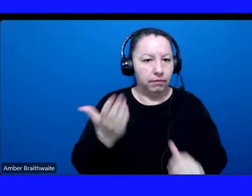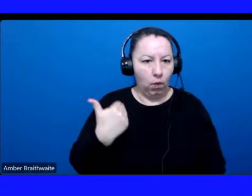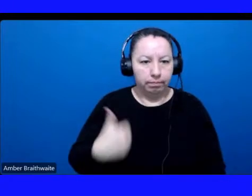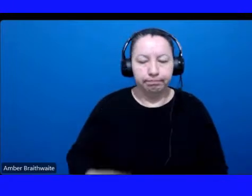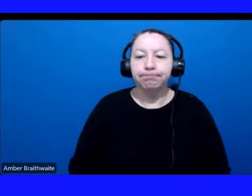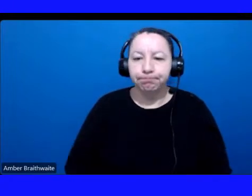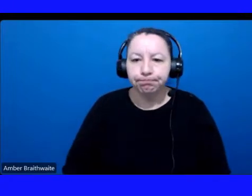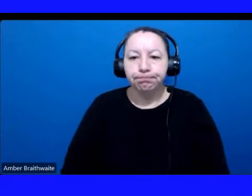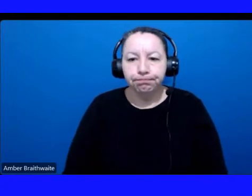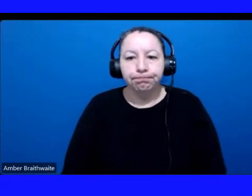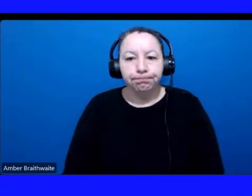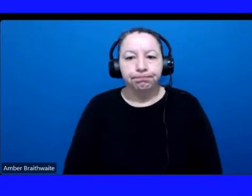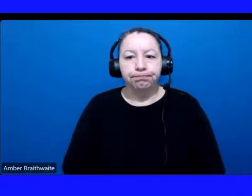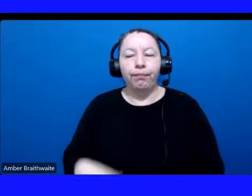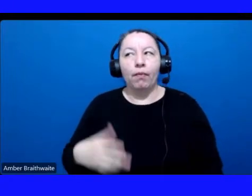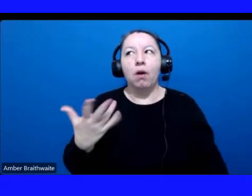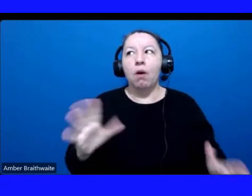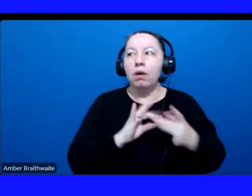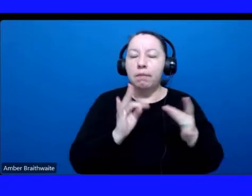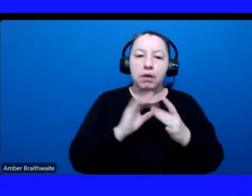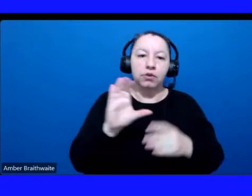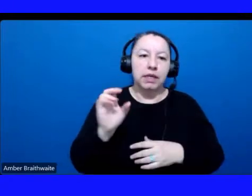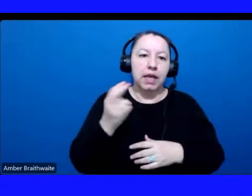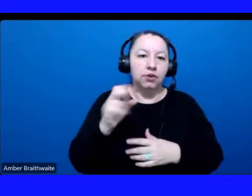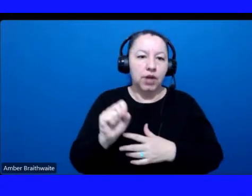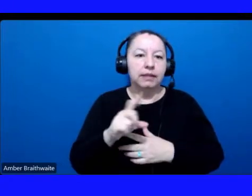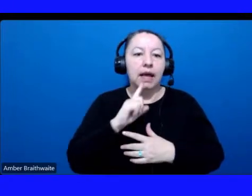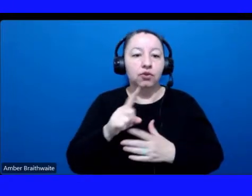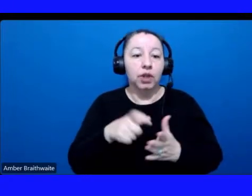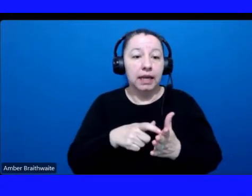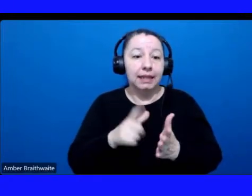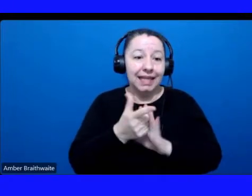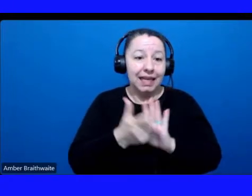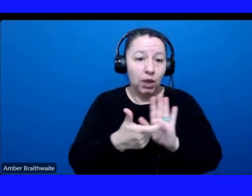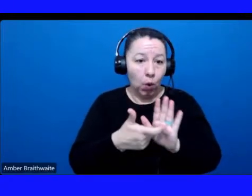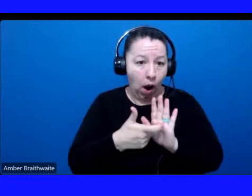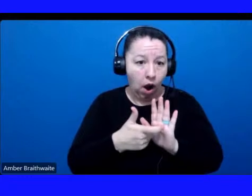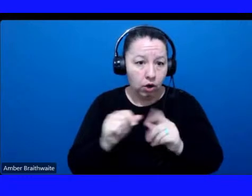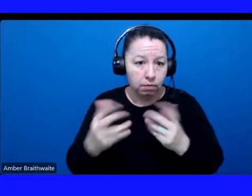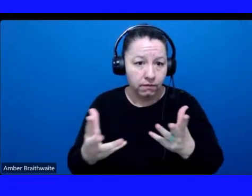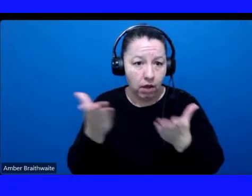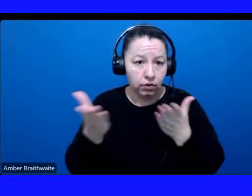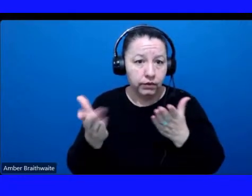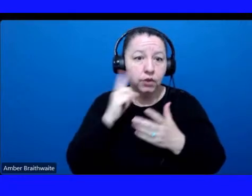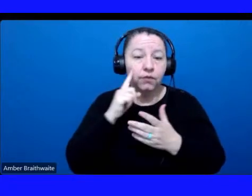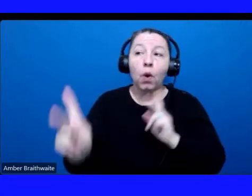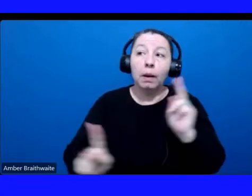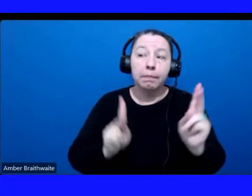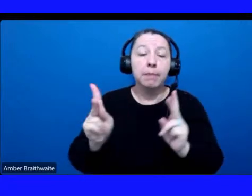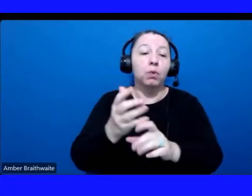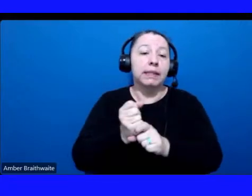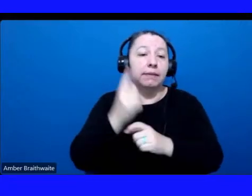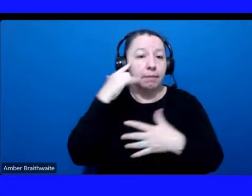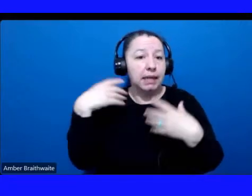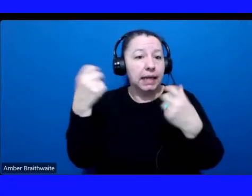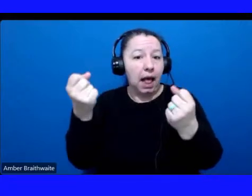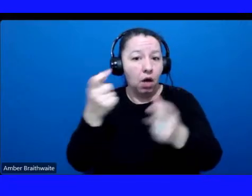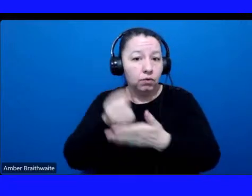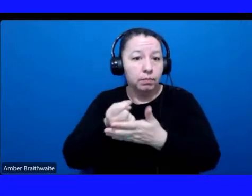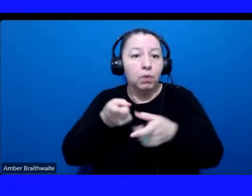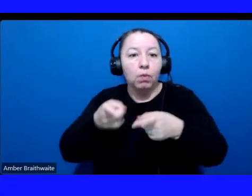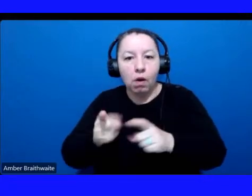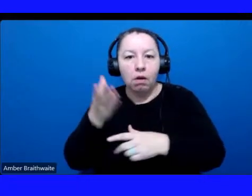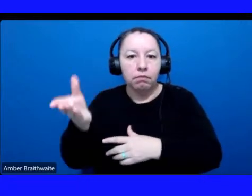for case management services, which were historically only available to patients with serious mental illness. Moving forward, patients